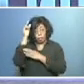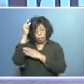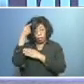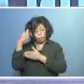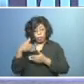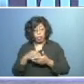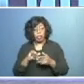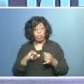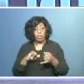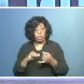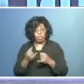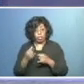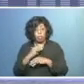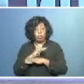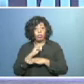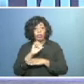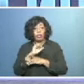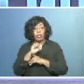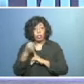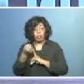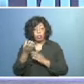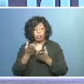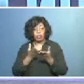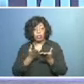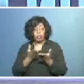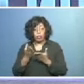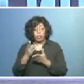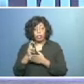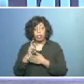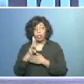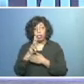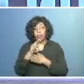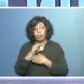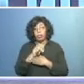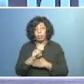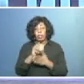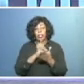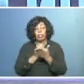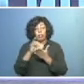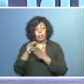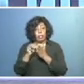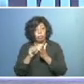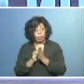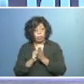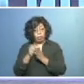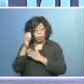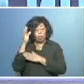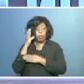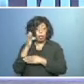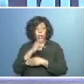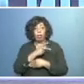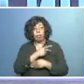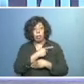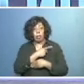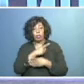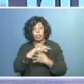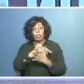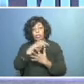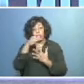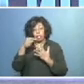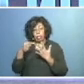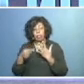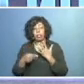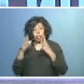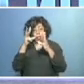on the issue, the Ministry of Social Services and Urban Development. Carla Palmer tells us about the first in a series of seminars held